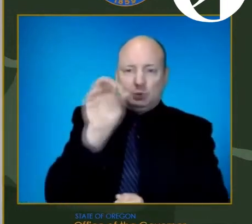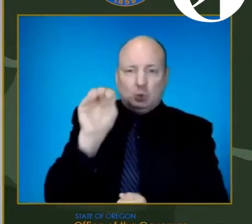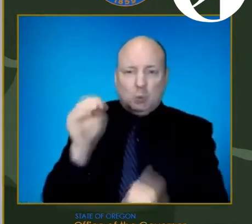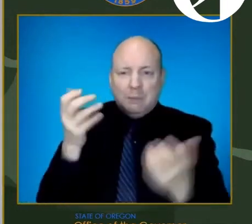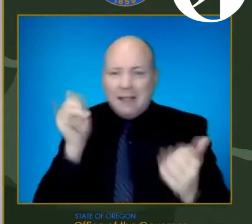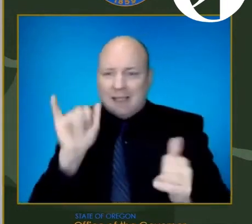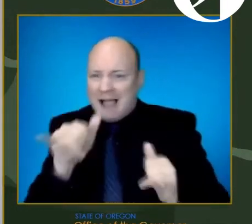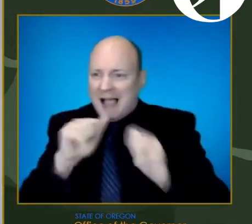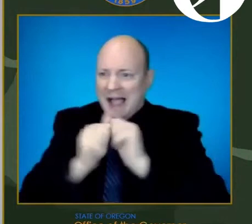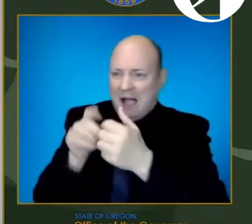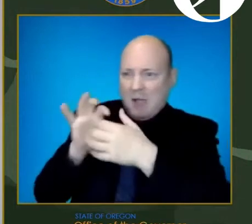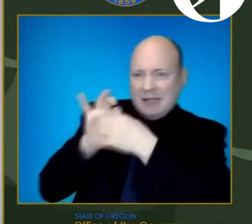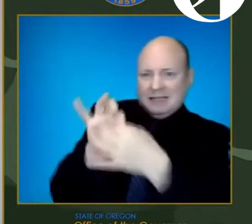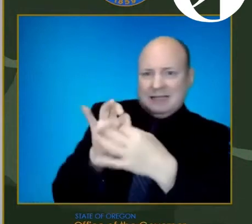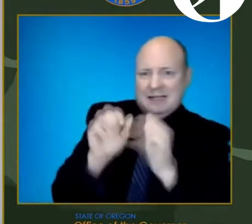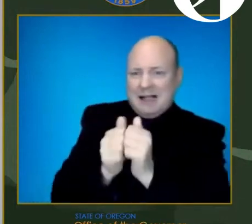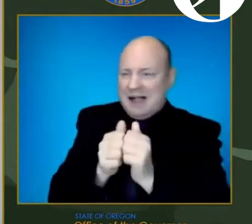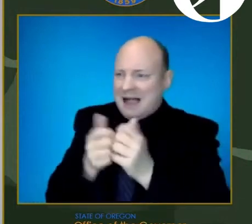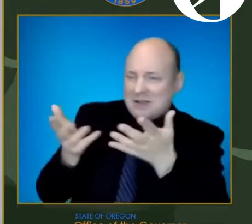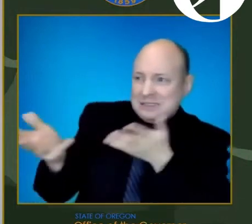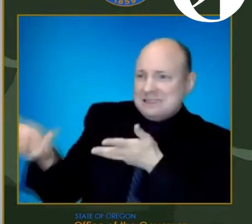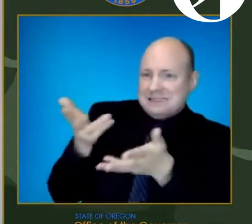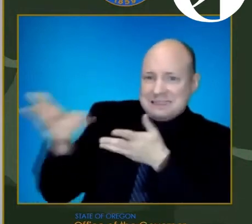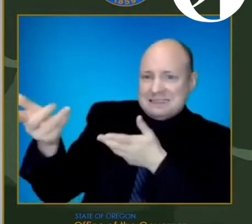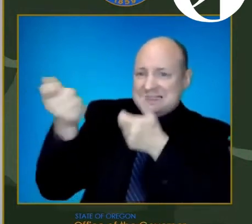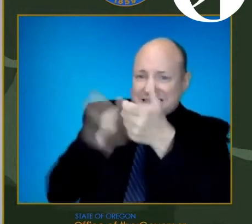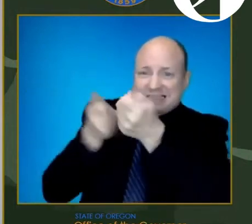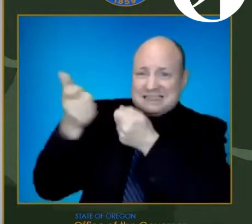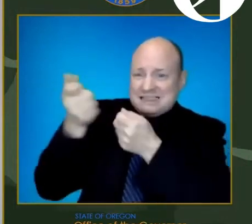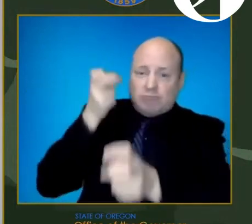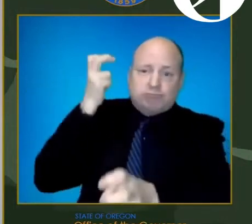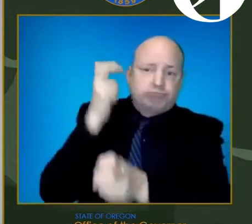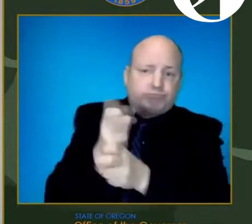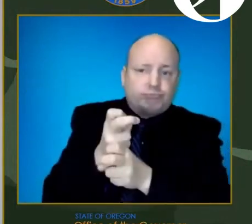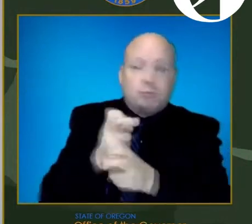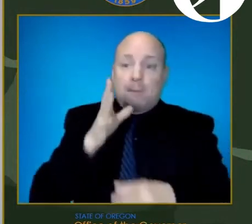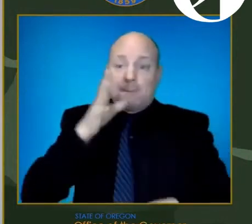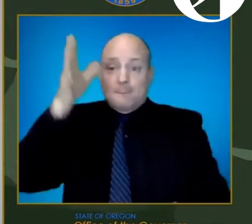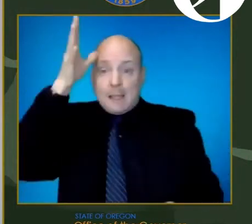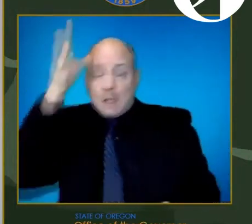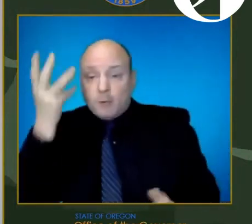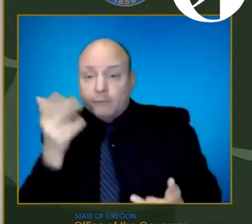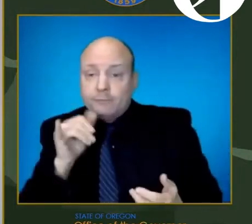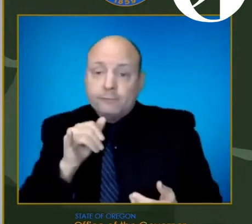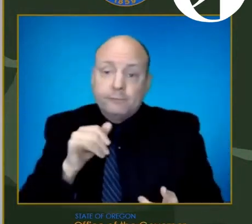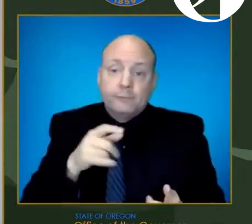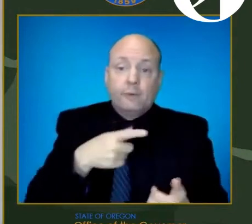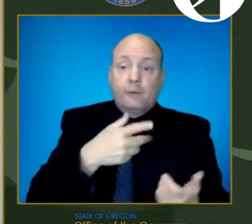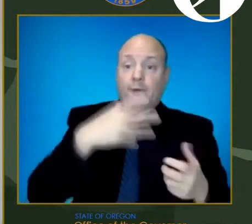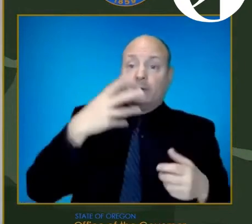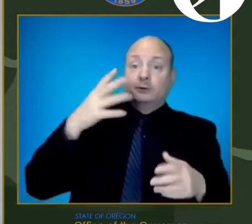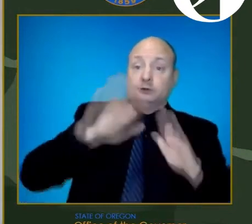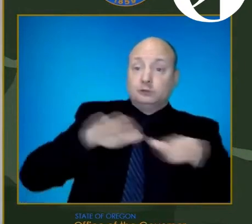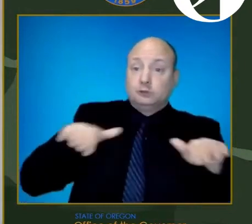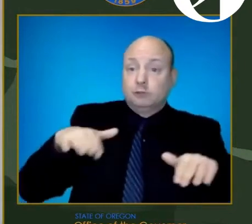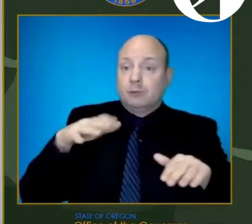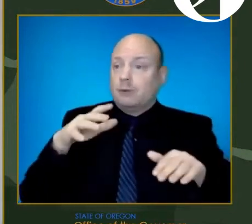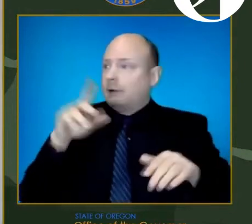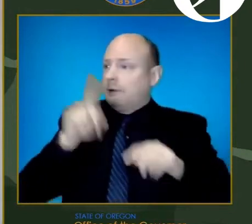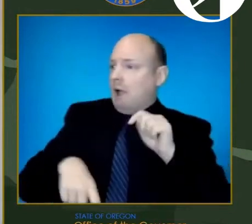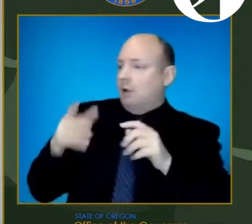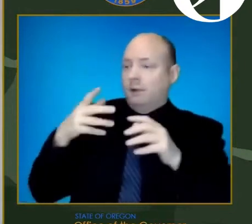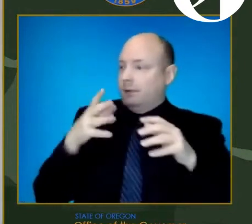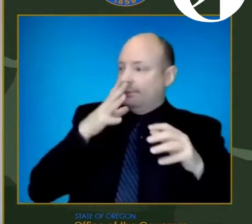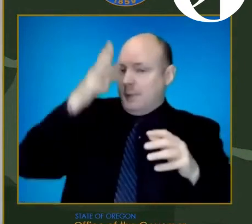And we have, families that are refugee families with single parents, and the children aren't able to kind of engage in their own distance learning and understanding of the